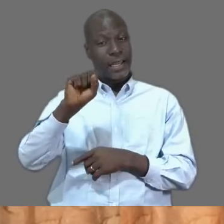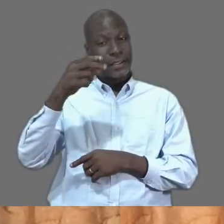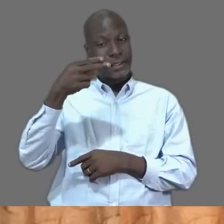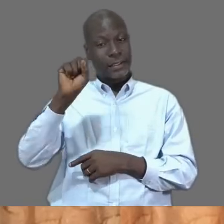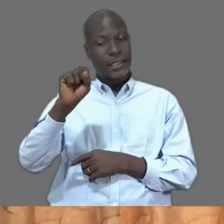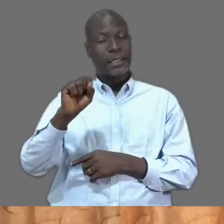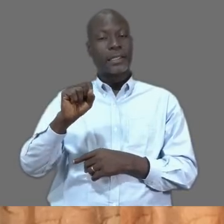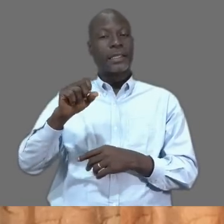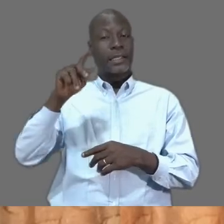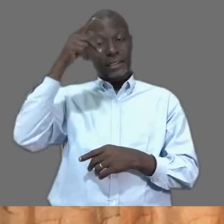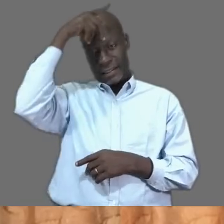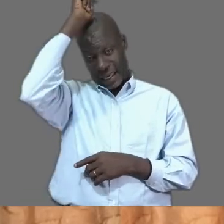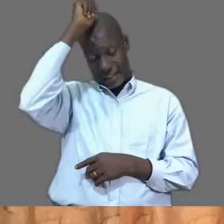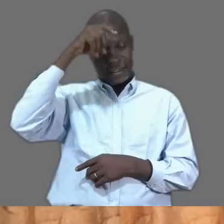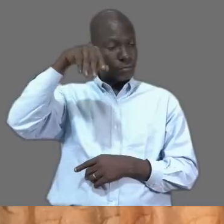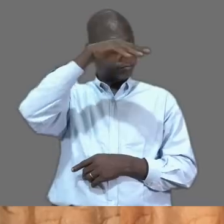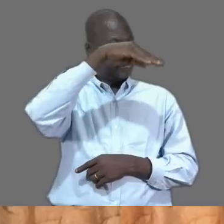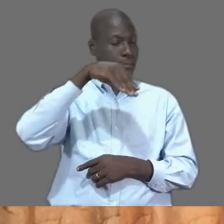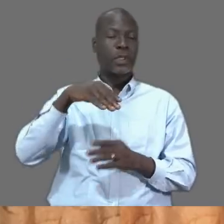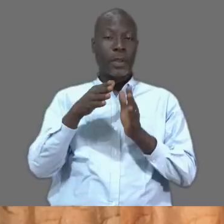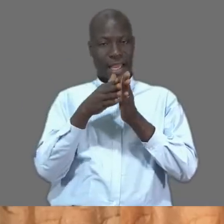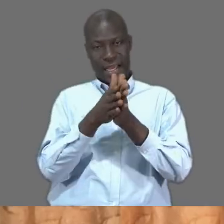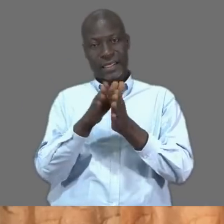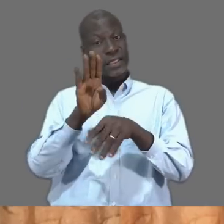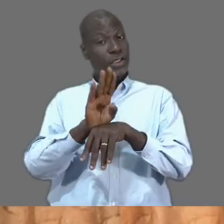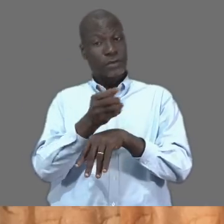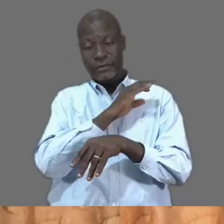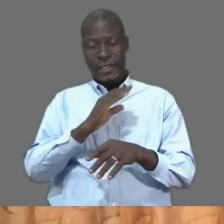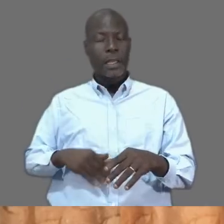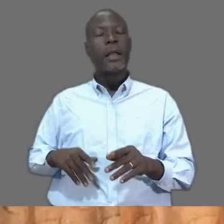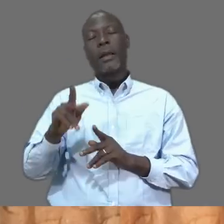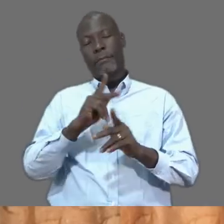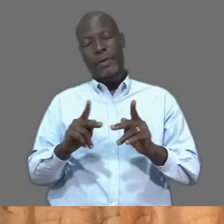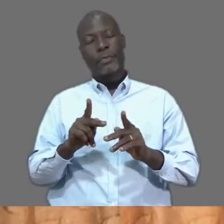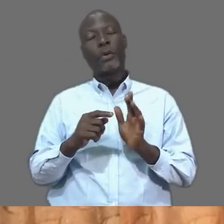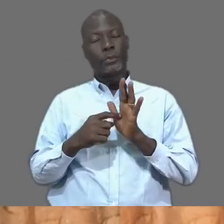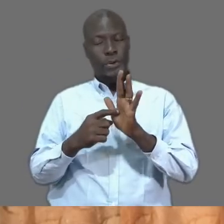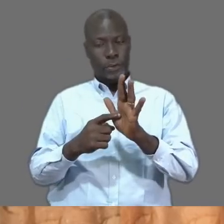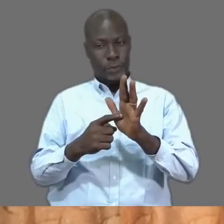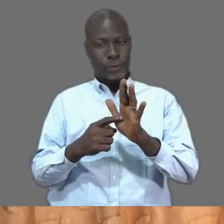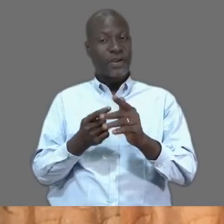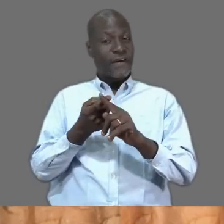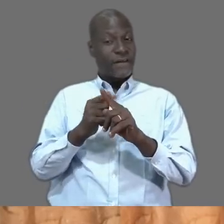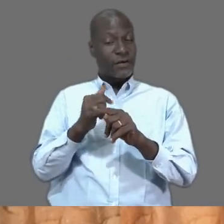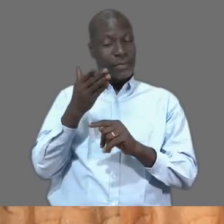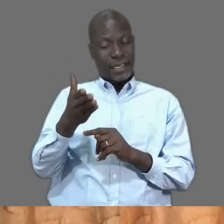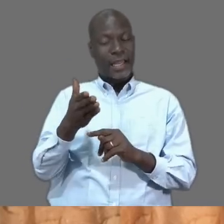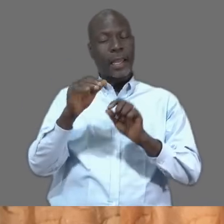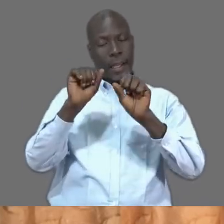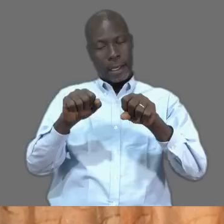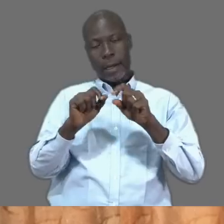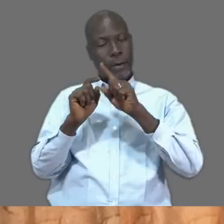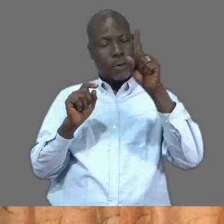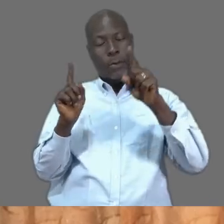taxi for ejiregina ho enti so kwa takra de Central Church of Christ ho a okwan bia so ye be kire okwan amwa baba